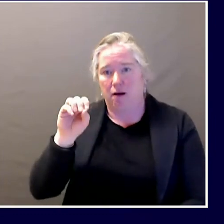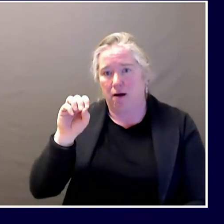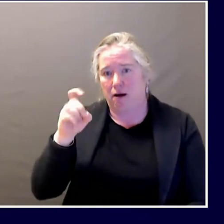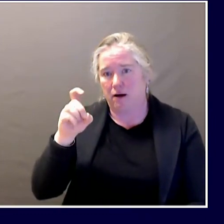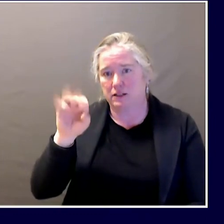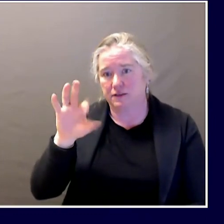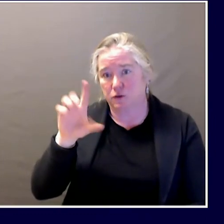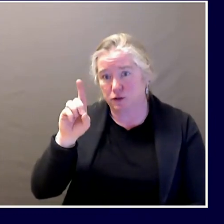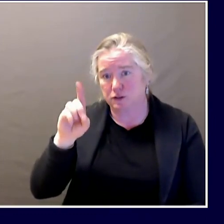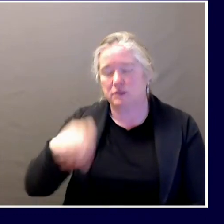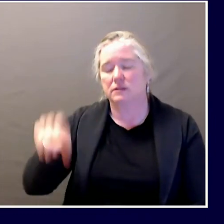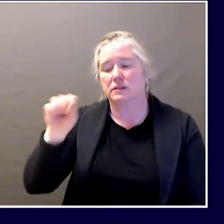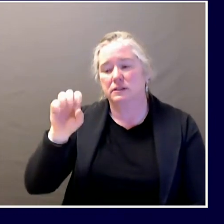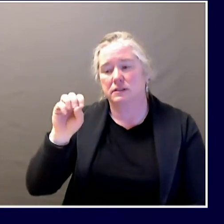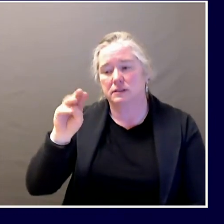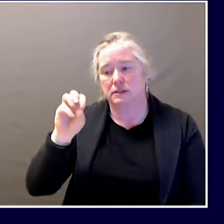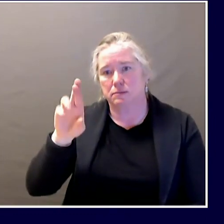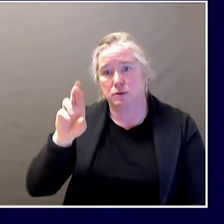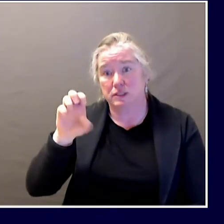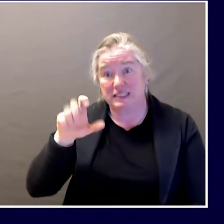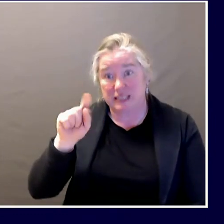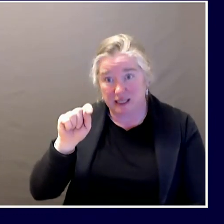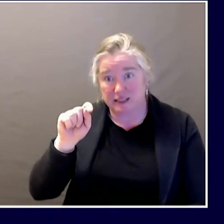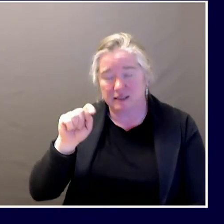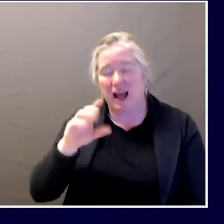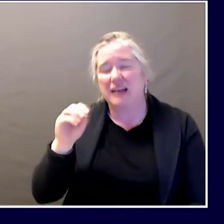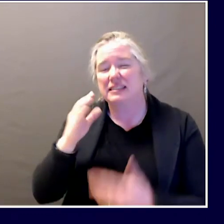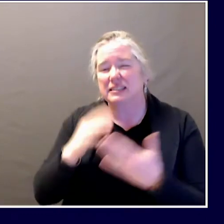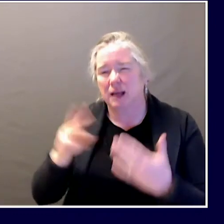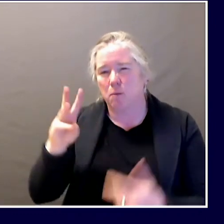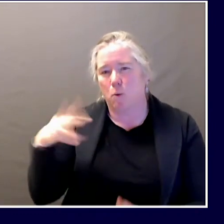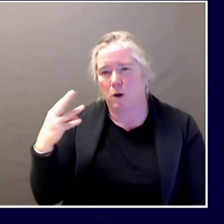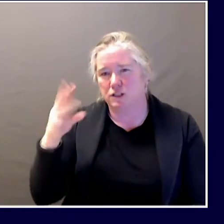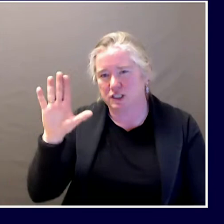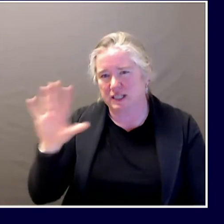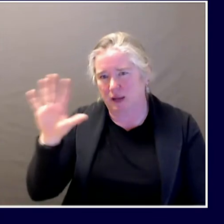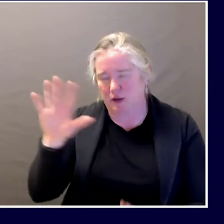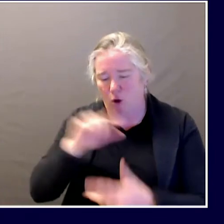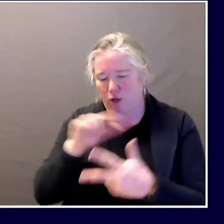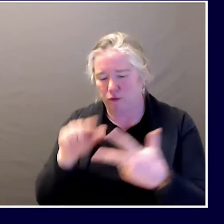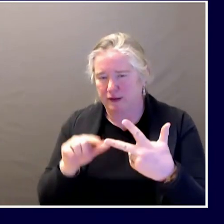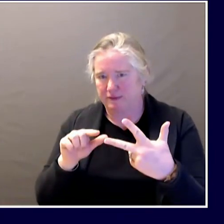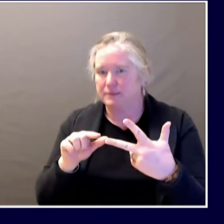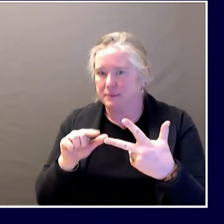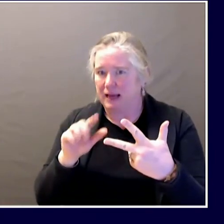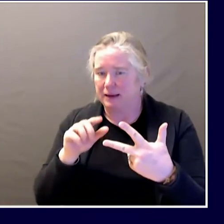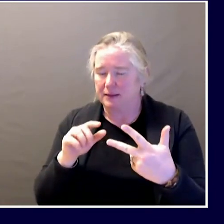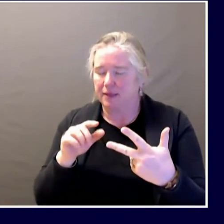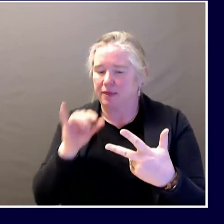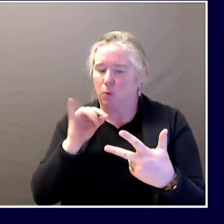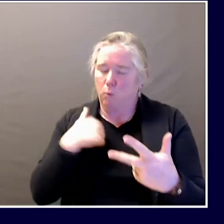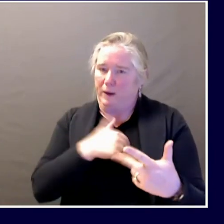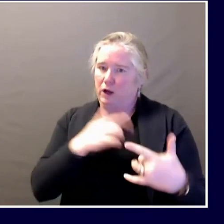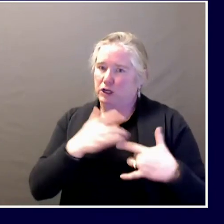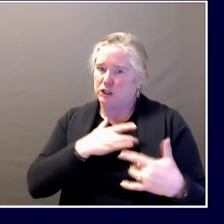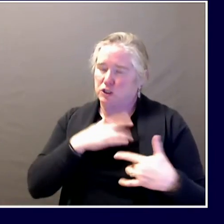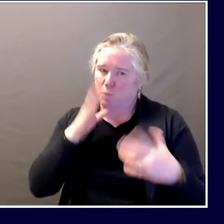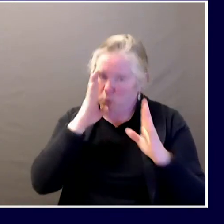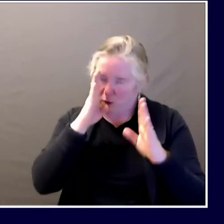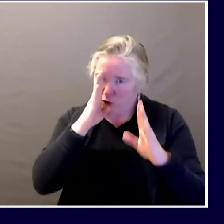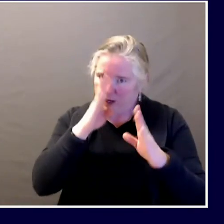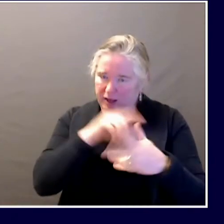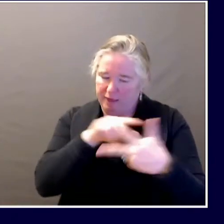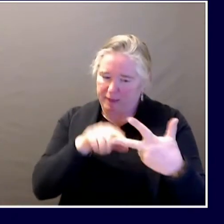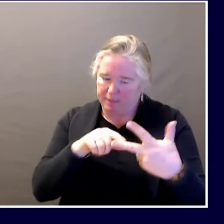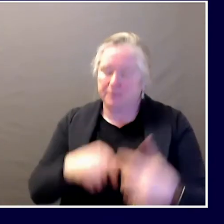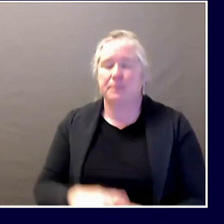to Somerset, but again, Oxford, and to somewhat of a lesser extent, Washington County remain areas of concern for us. We look at a number